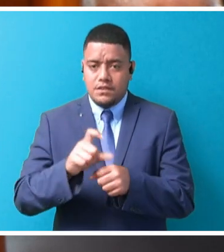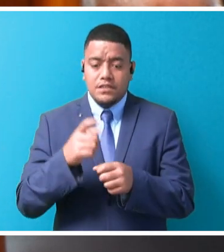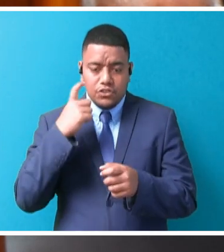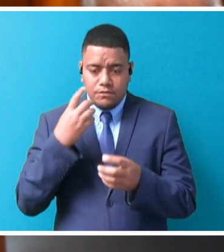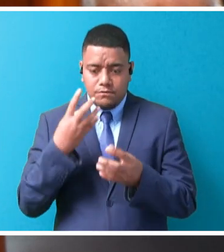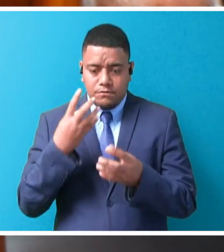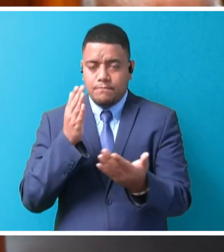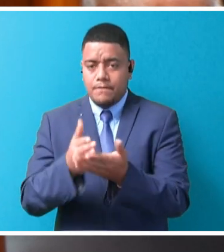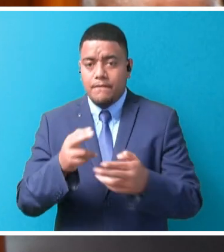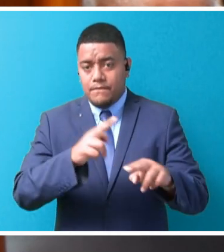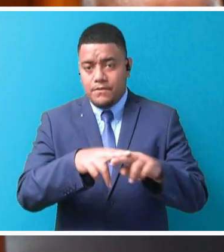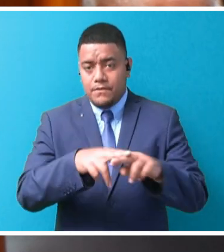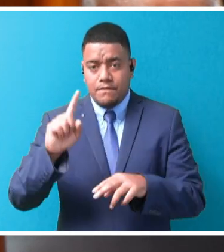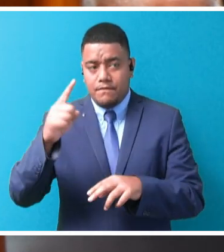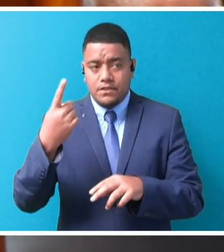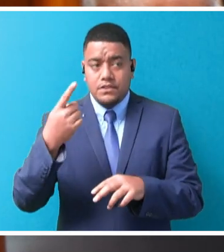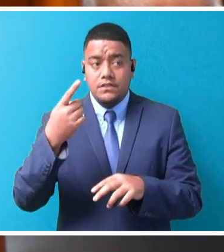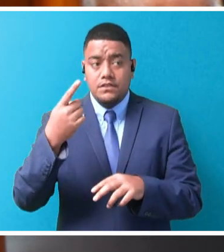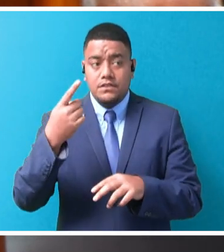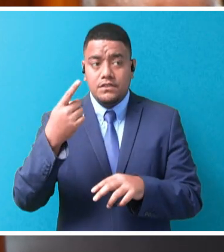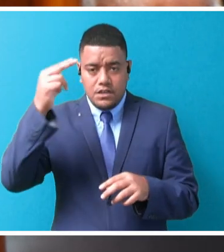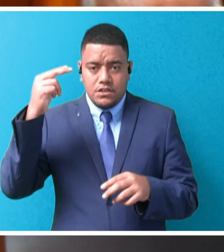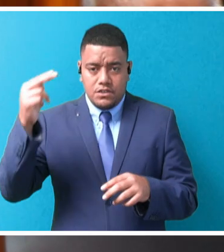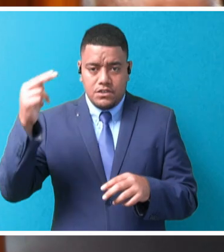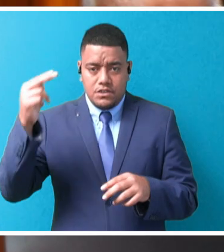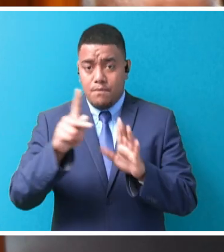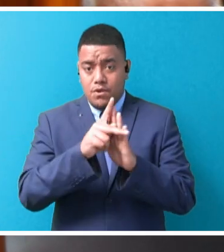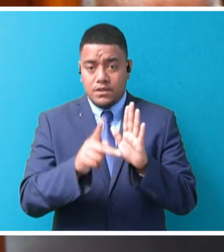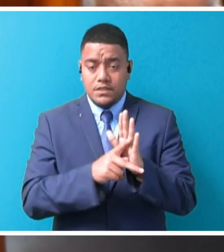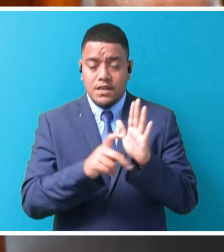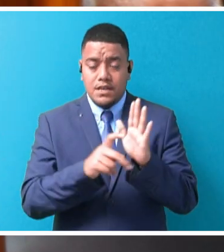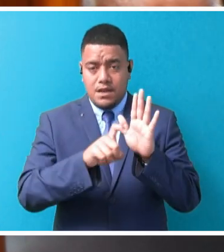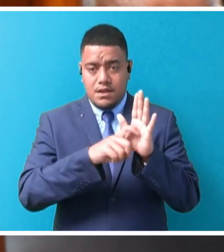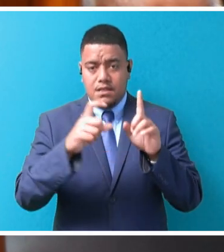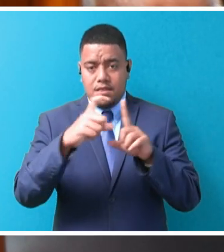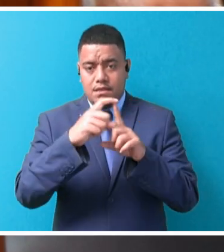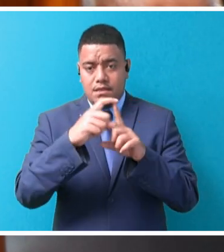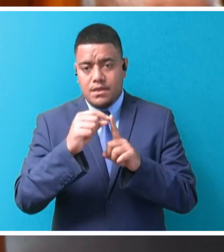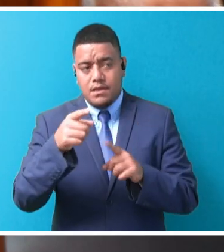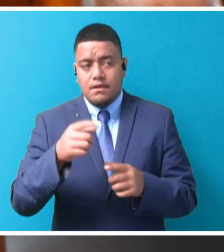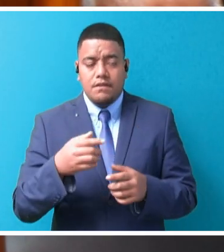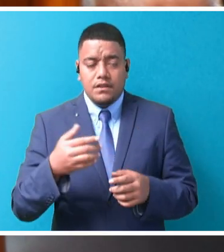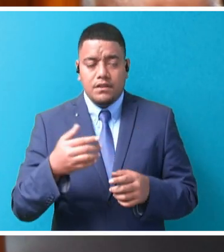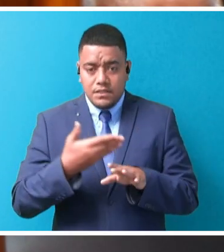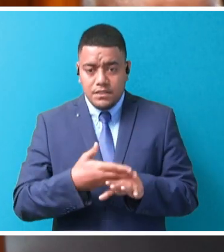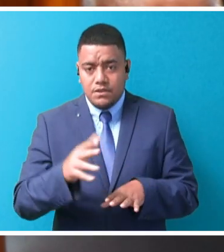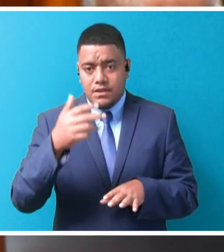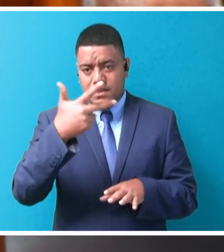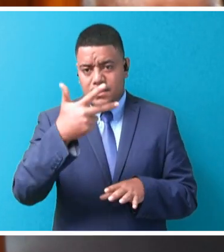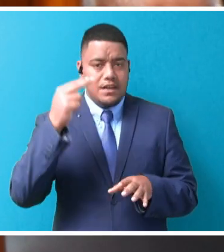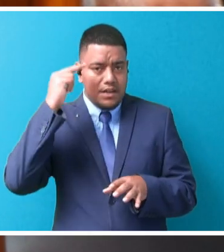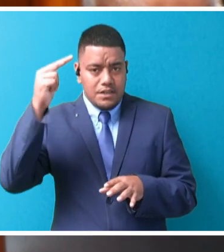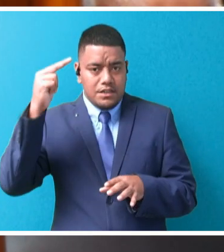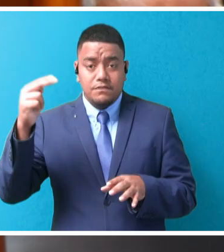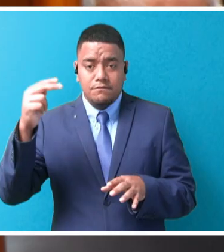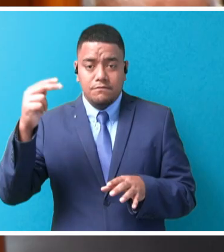develop Fiji's first ever National Rural Development Policy, NRDP, following a series of 8 national